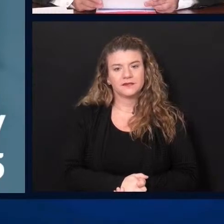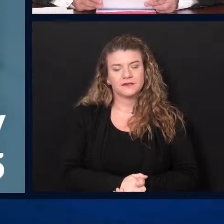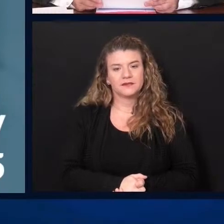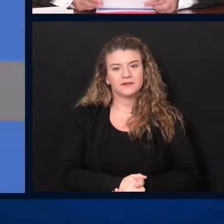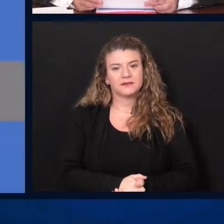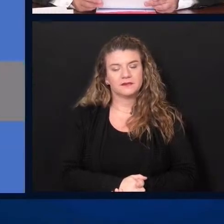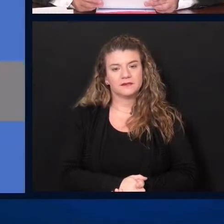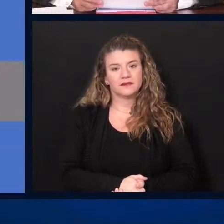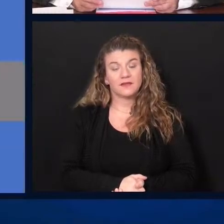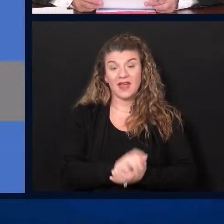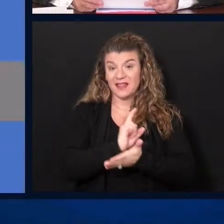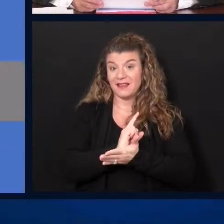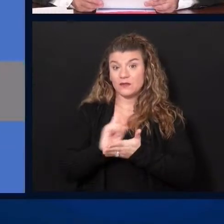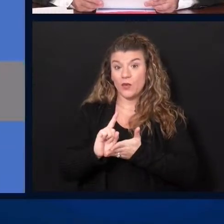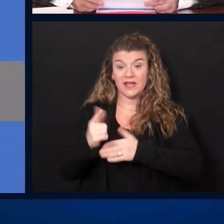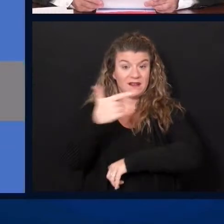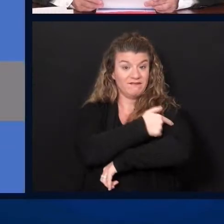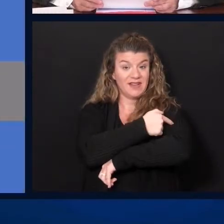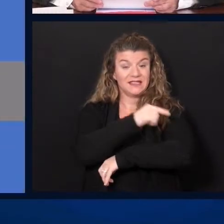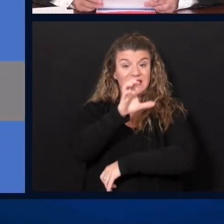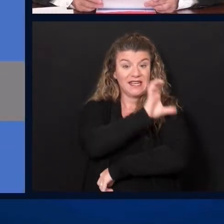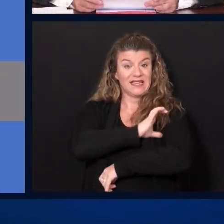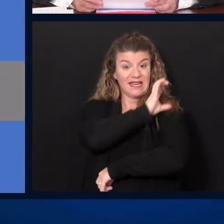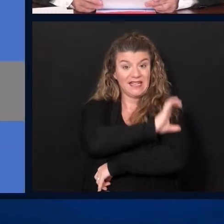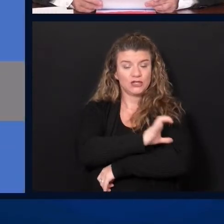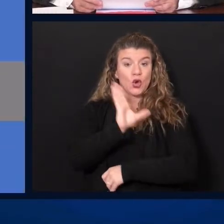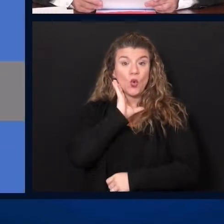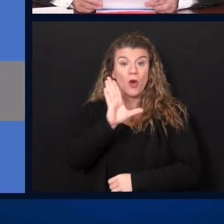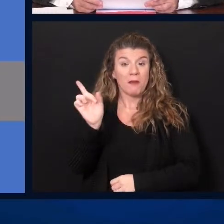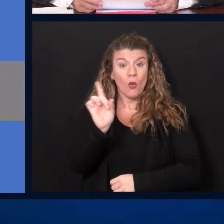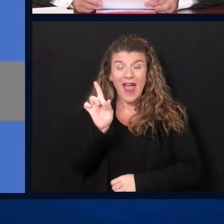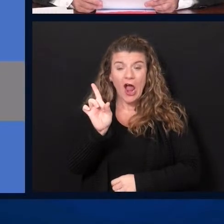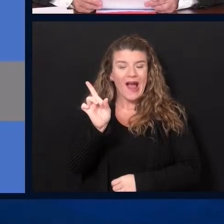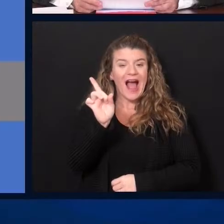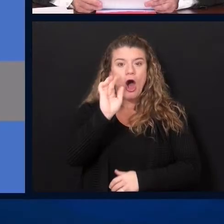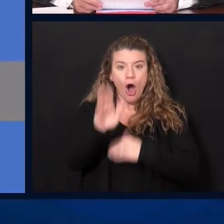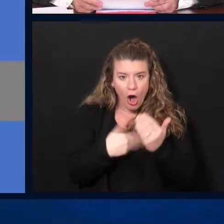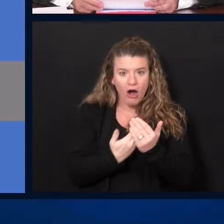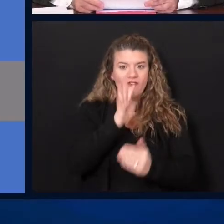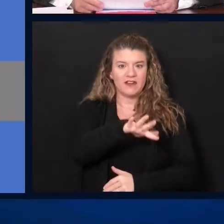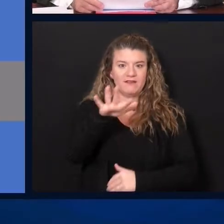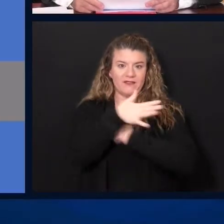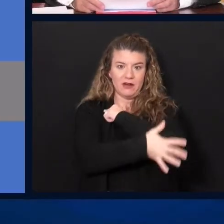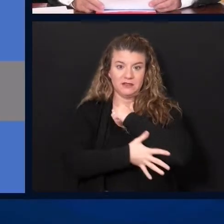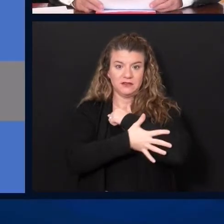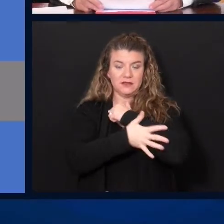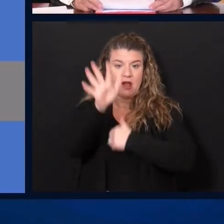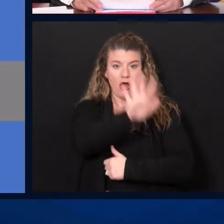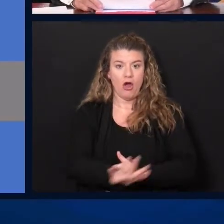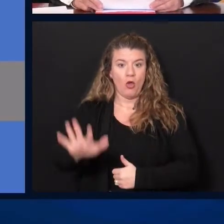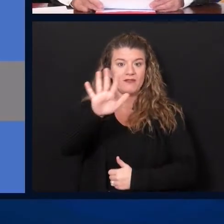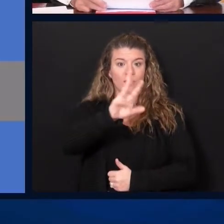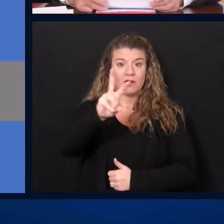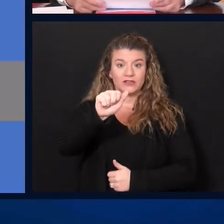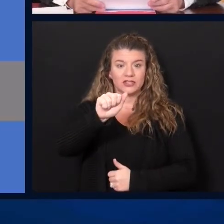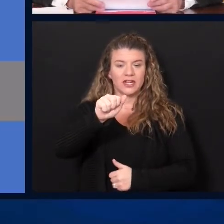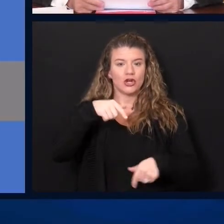This week, vaccine clinics will be held in all 55 counties in West Virginia through our